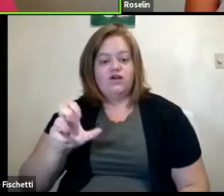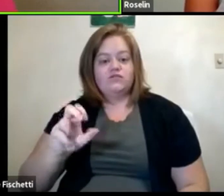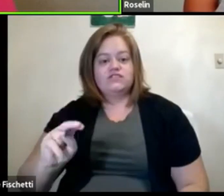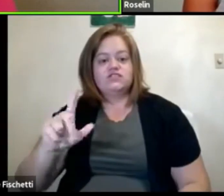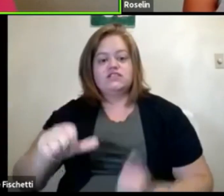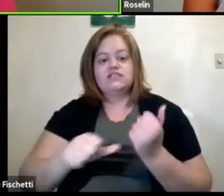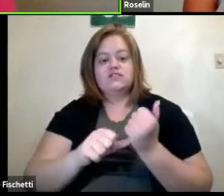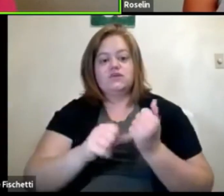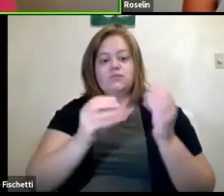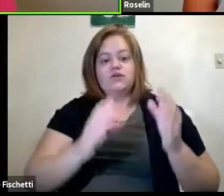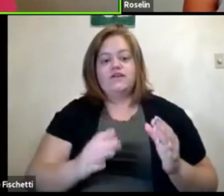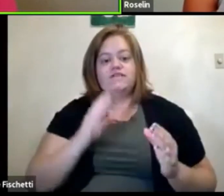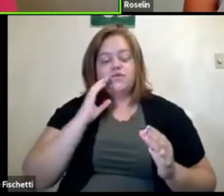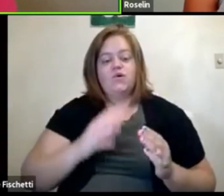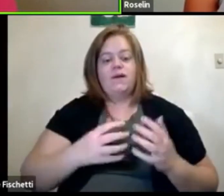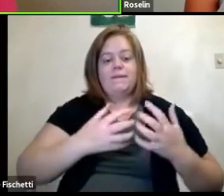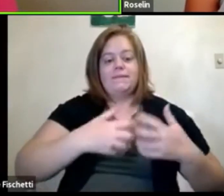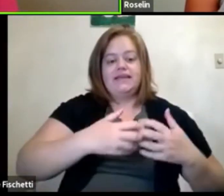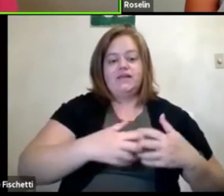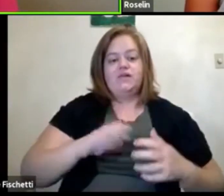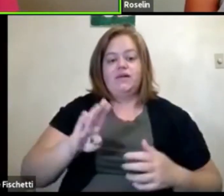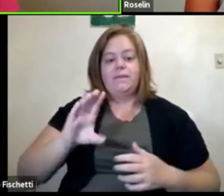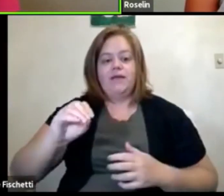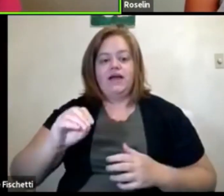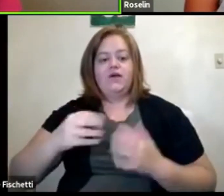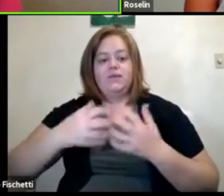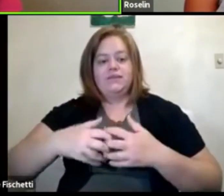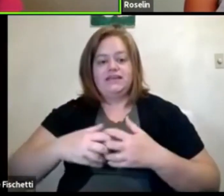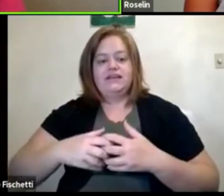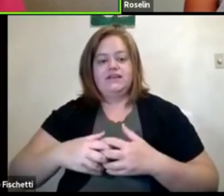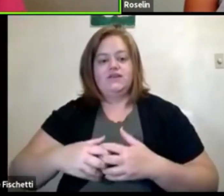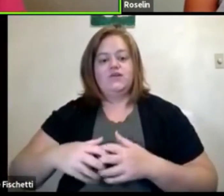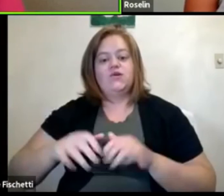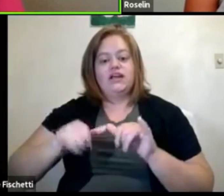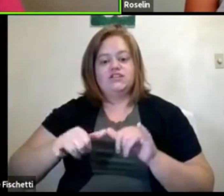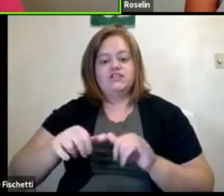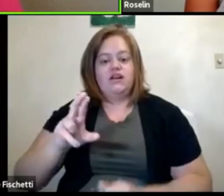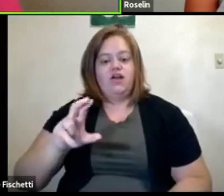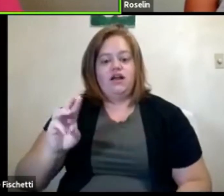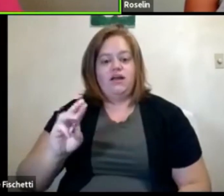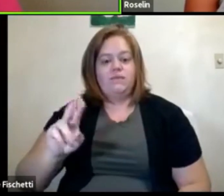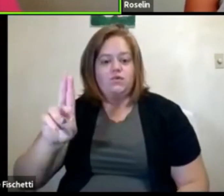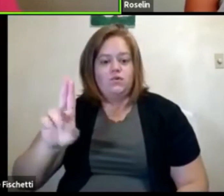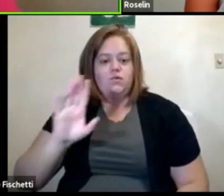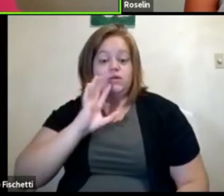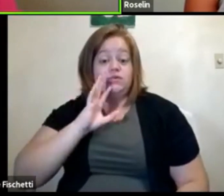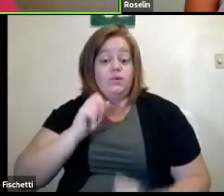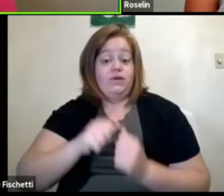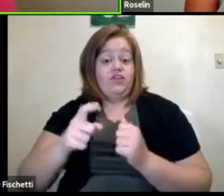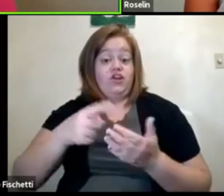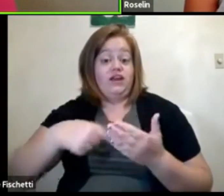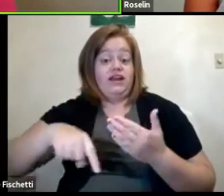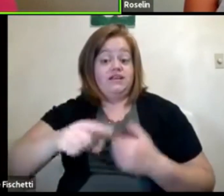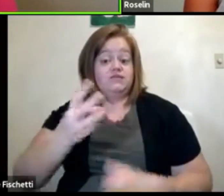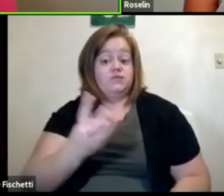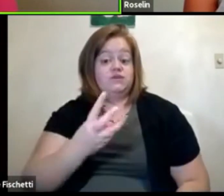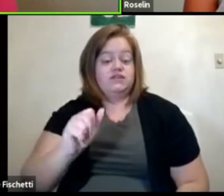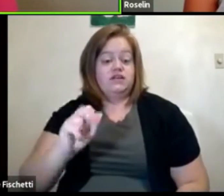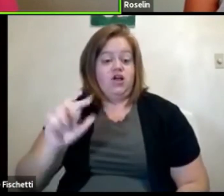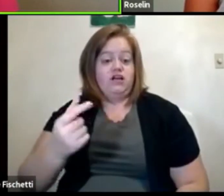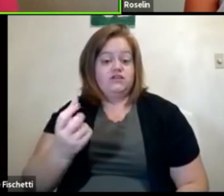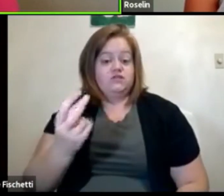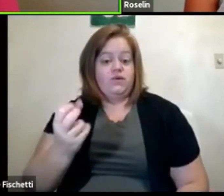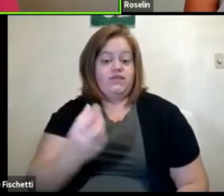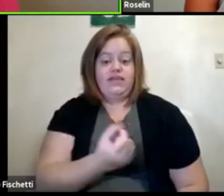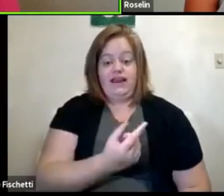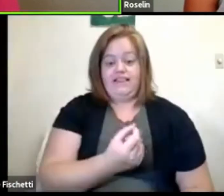of mechanical and biomedical engineering at Robert Morris University. We'll talk with her next Wednesday, August 12th at 11 a.m.